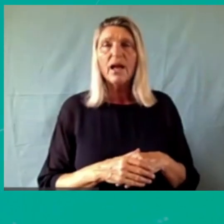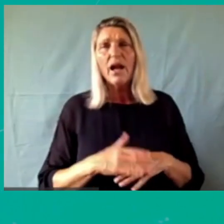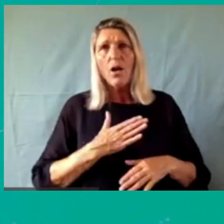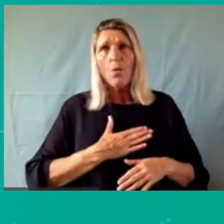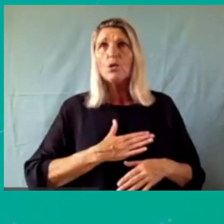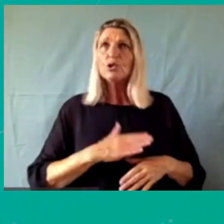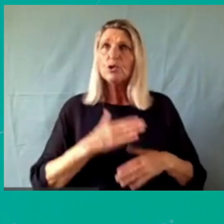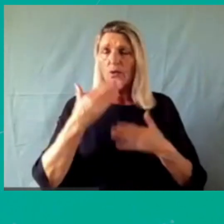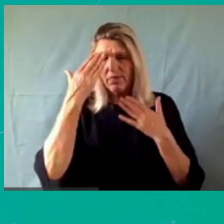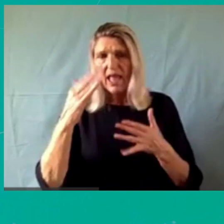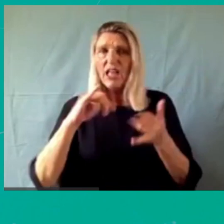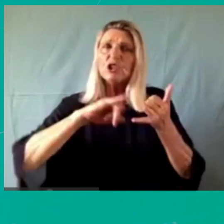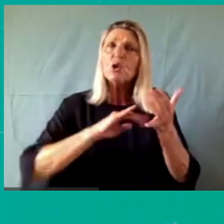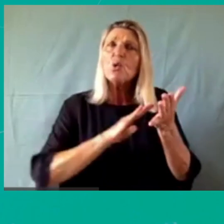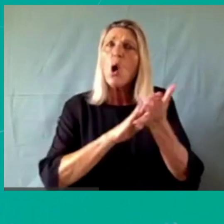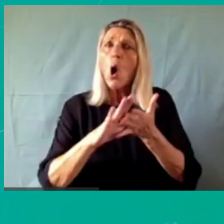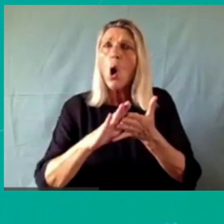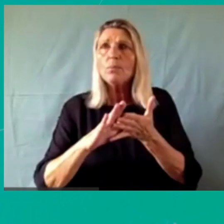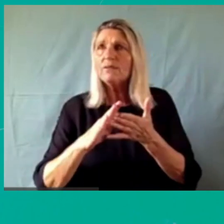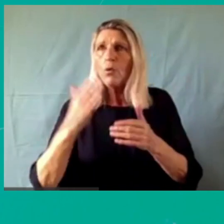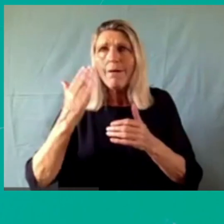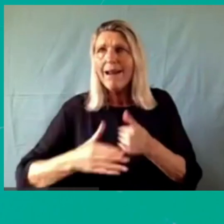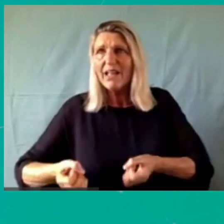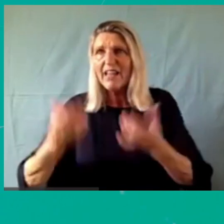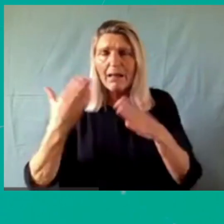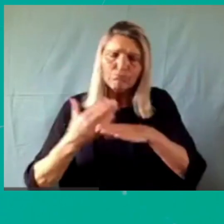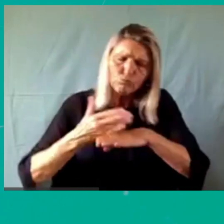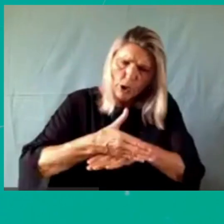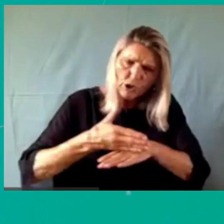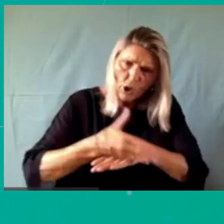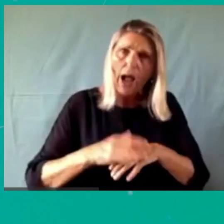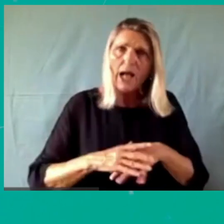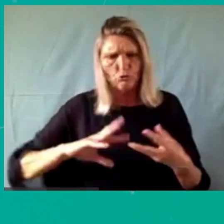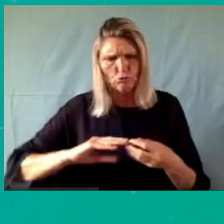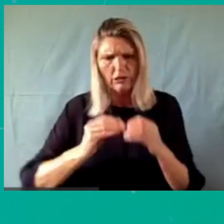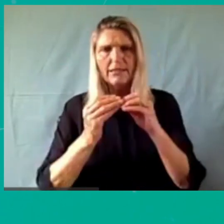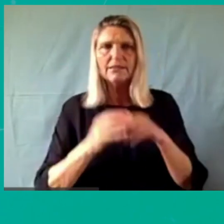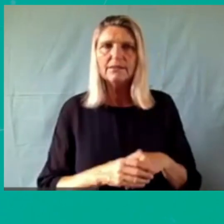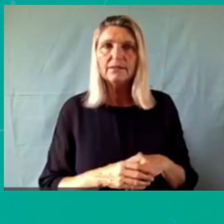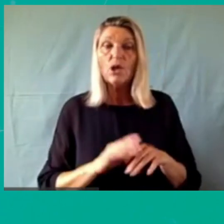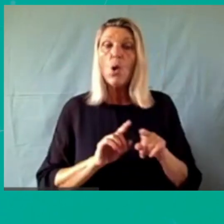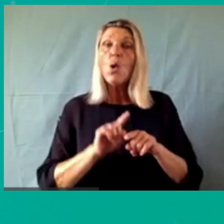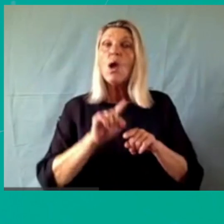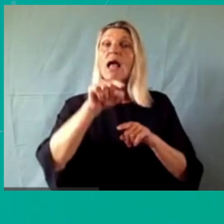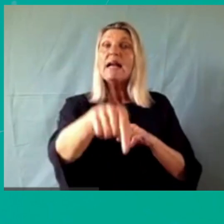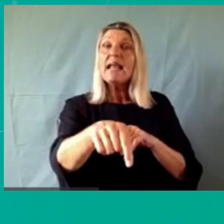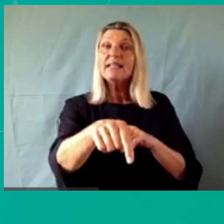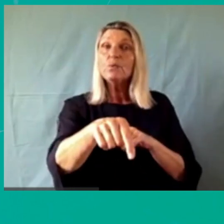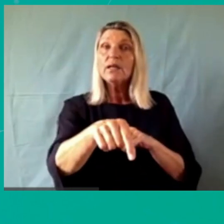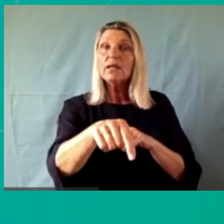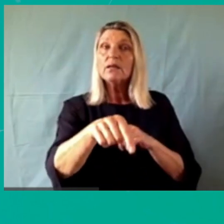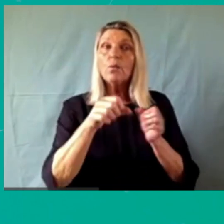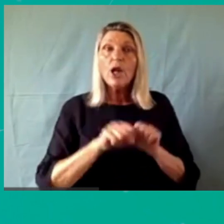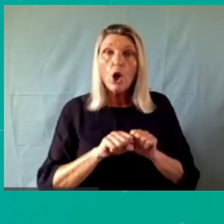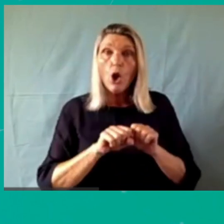work getting us to this point. Whilst I can't preempt next week's launch of the national strategy, I